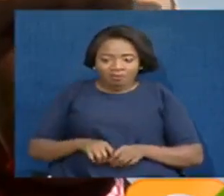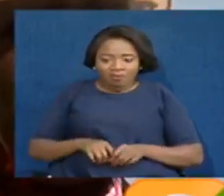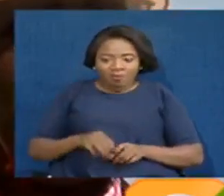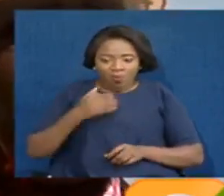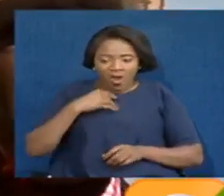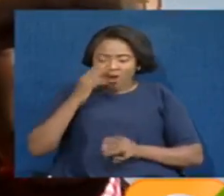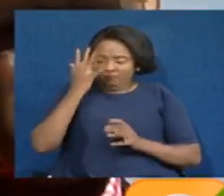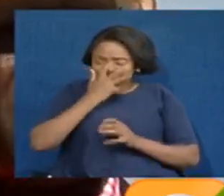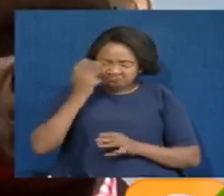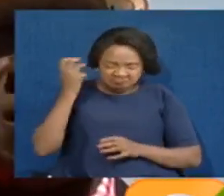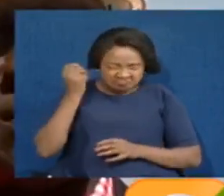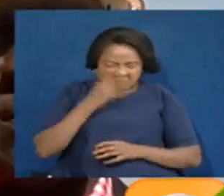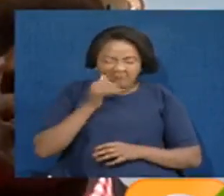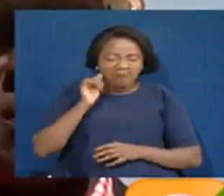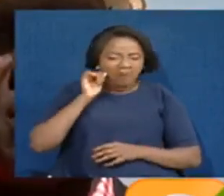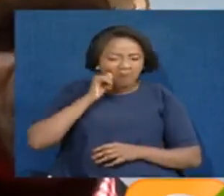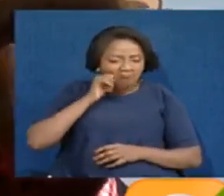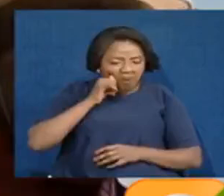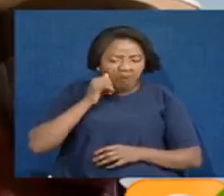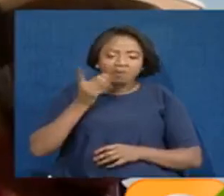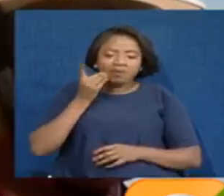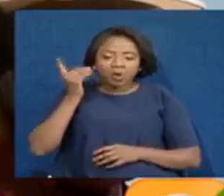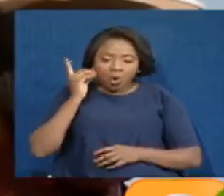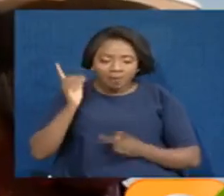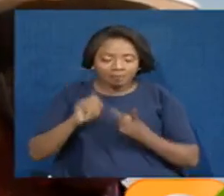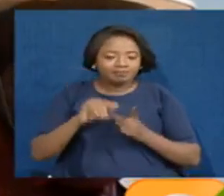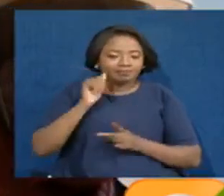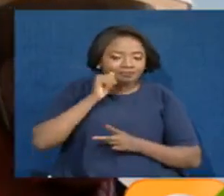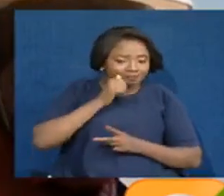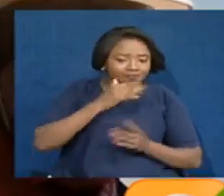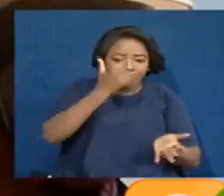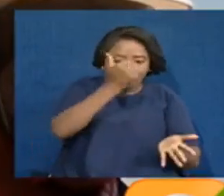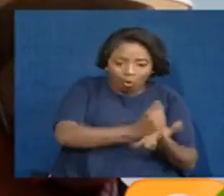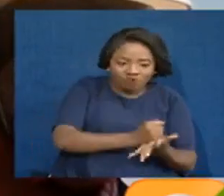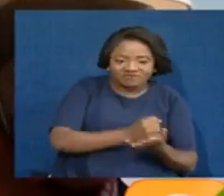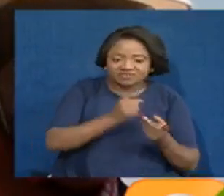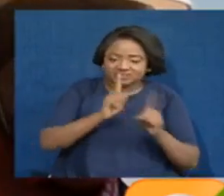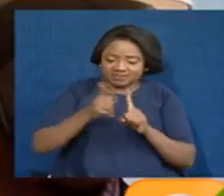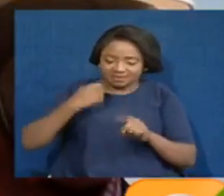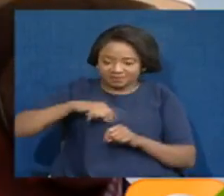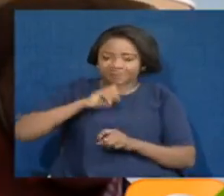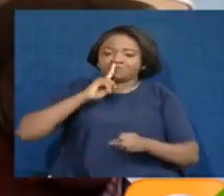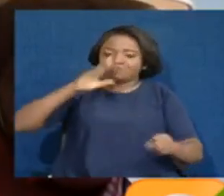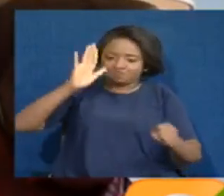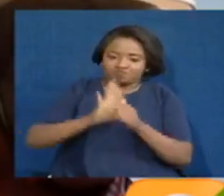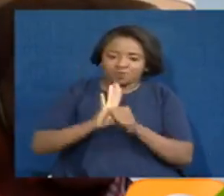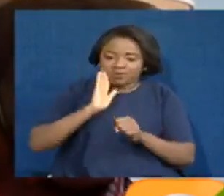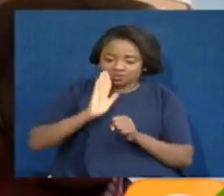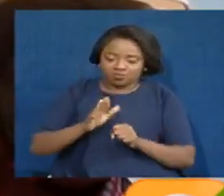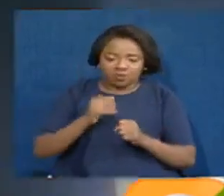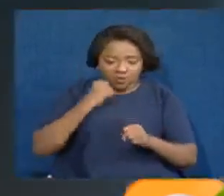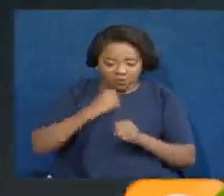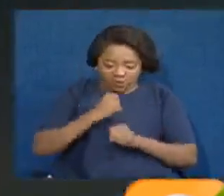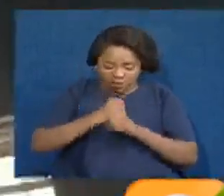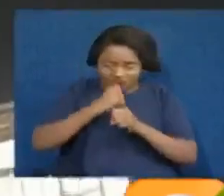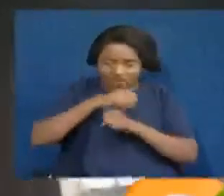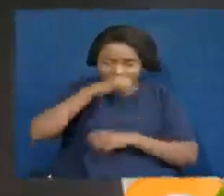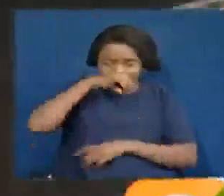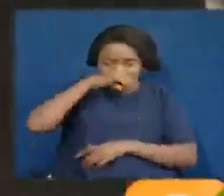dormitory, nice administration block. And as a school, we promise we are going to do better than the way we have been